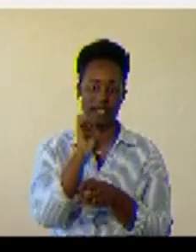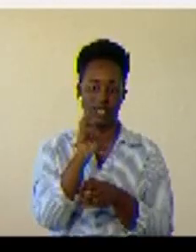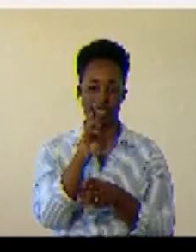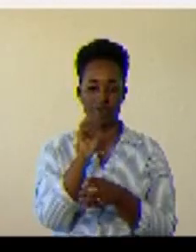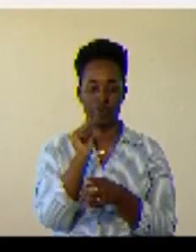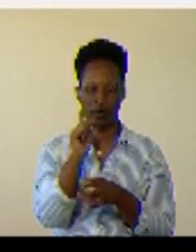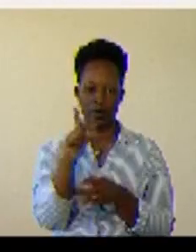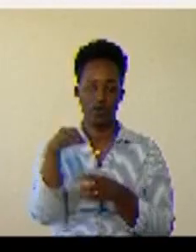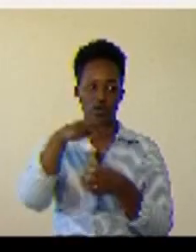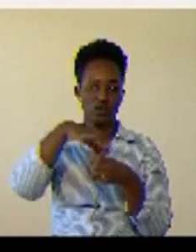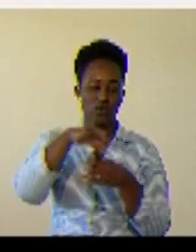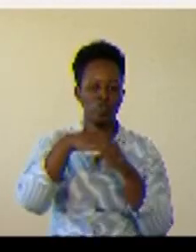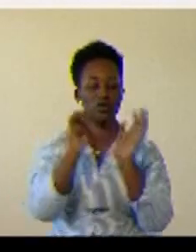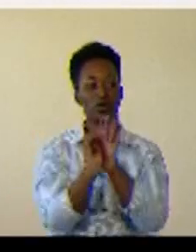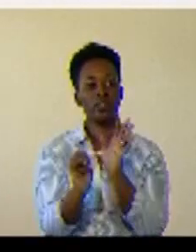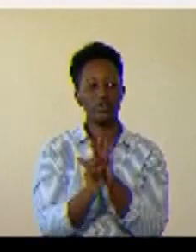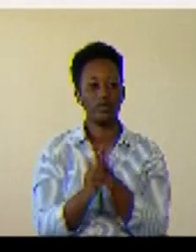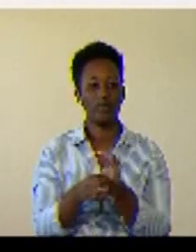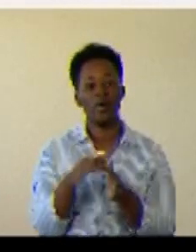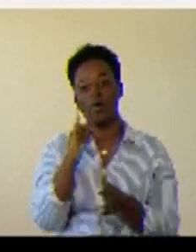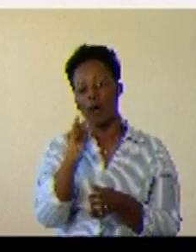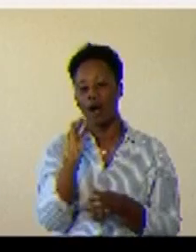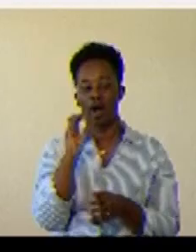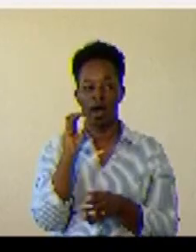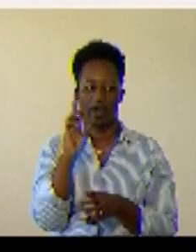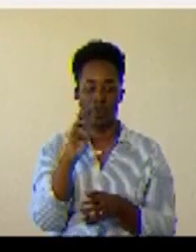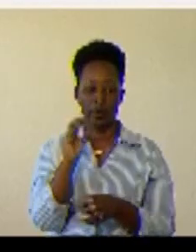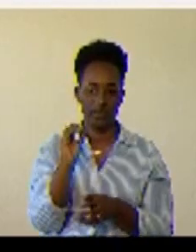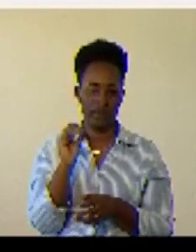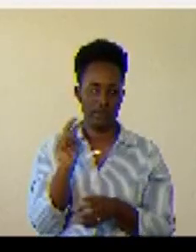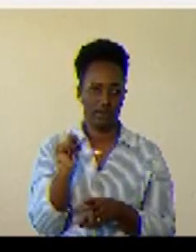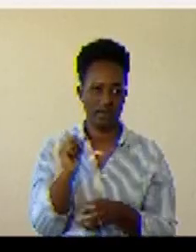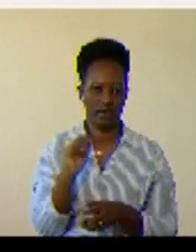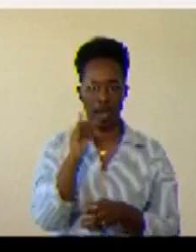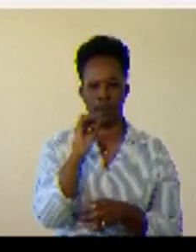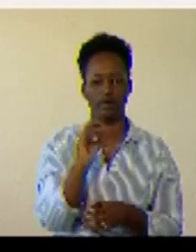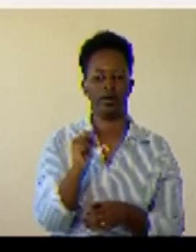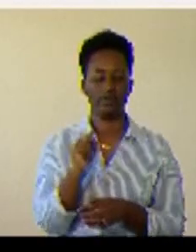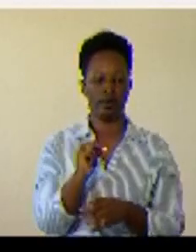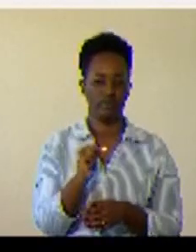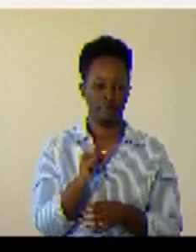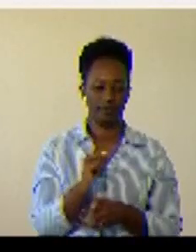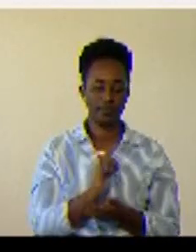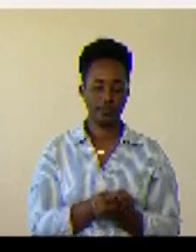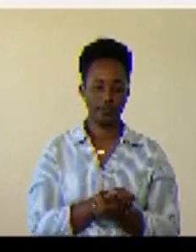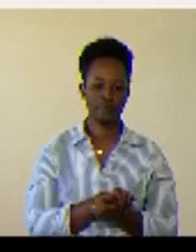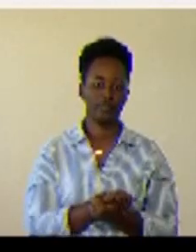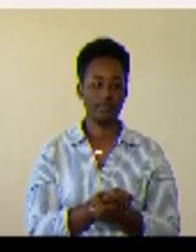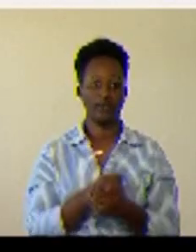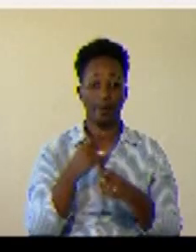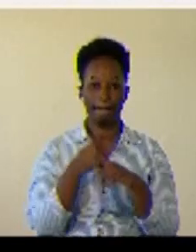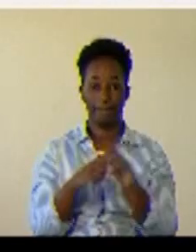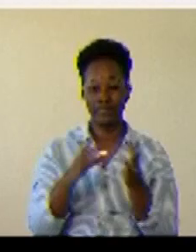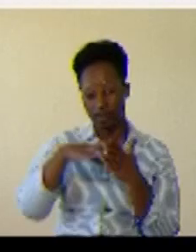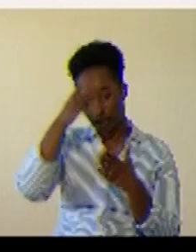salts, you can have like iron, which is responsible for blood clotting. But our today